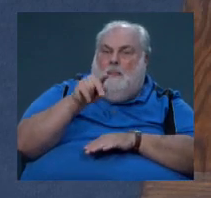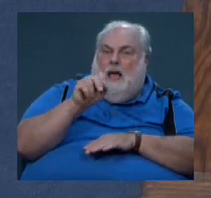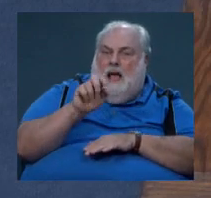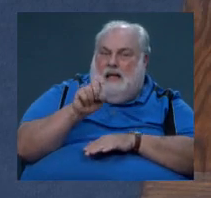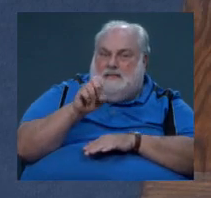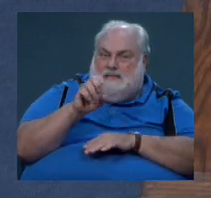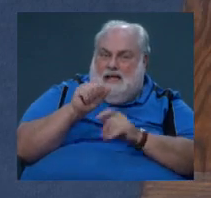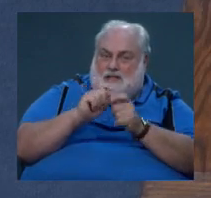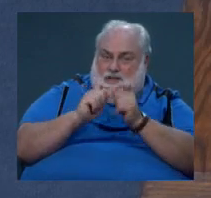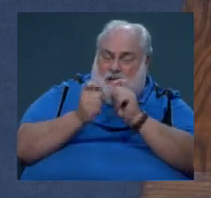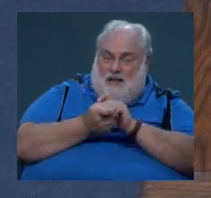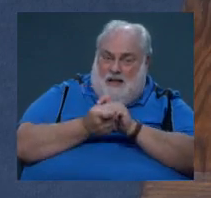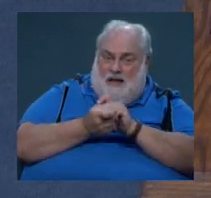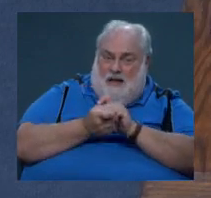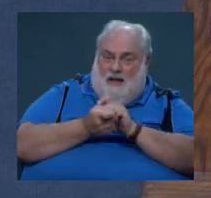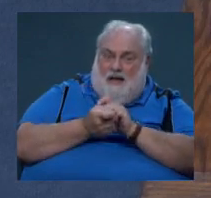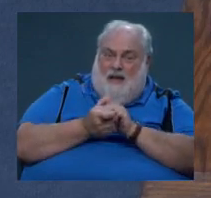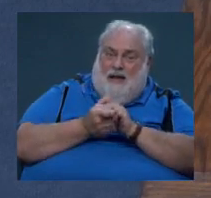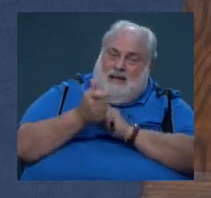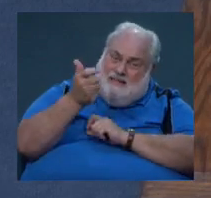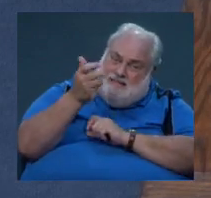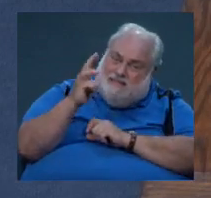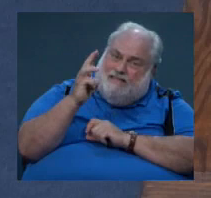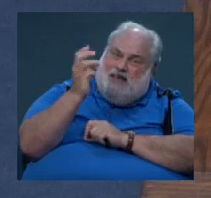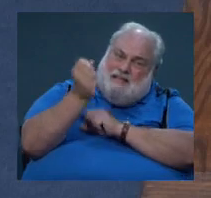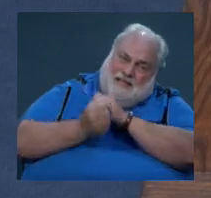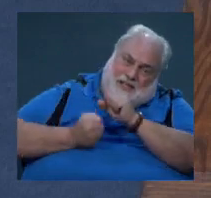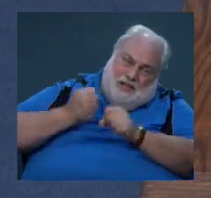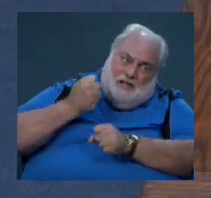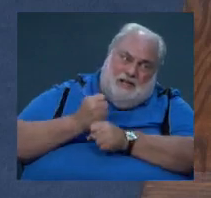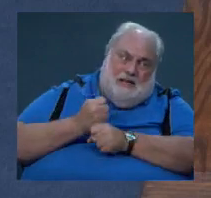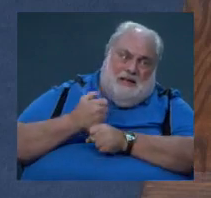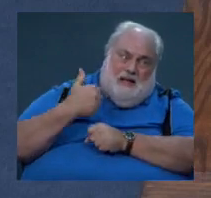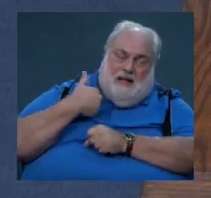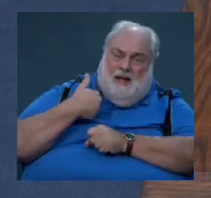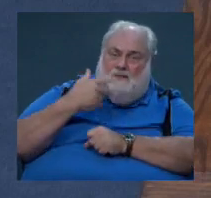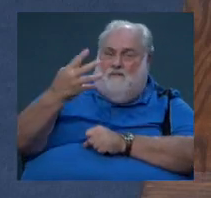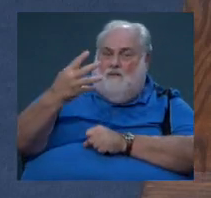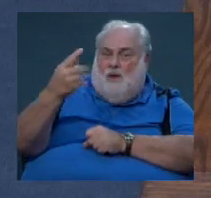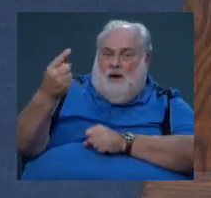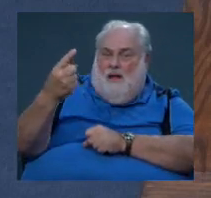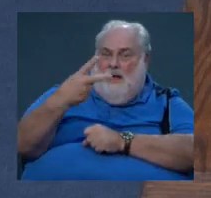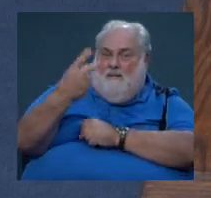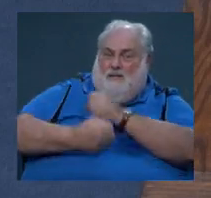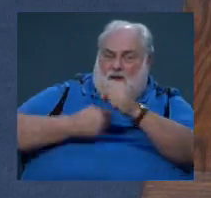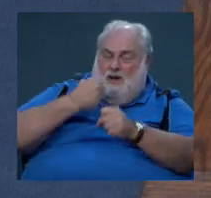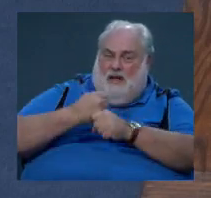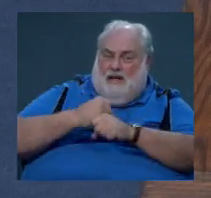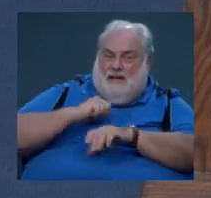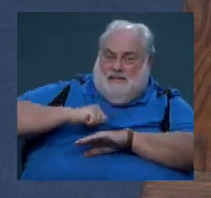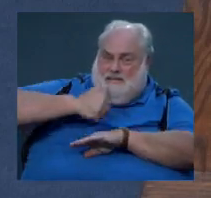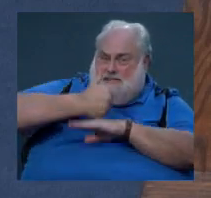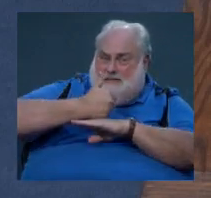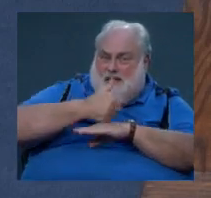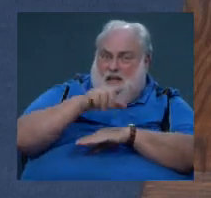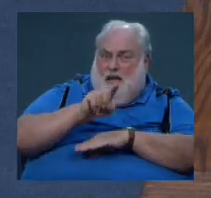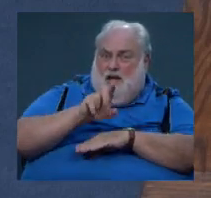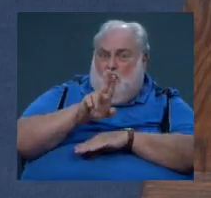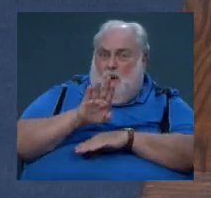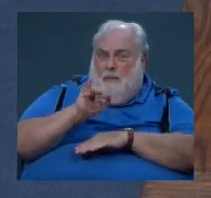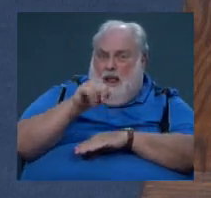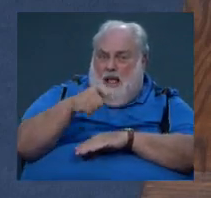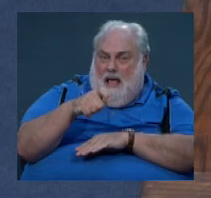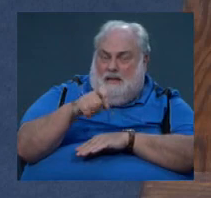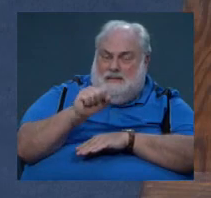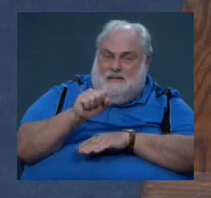it. Like I said, 16 years, and it's been only the last 4.5 years since those duplexes went